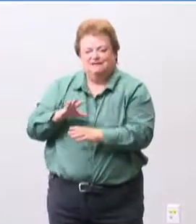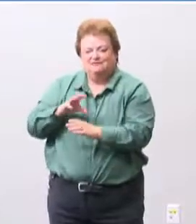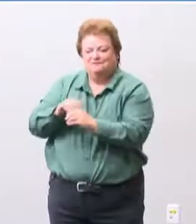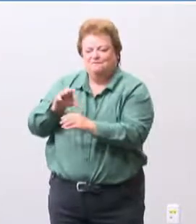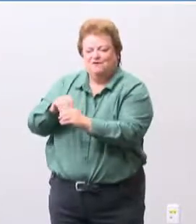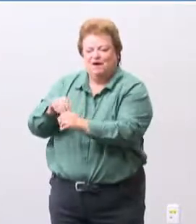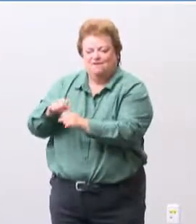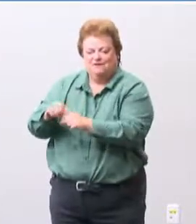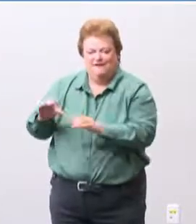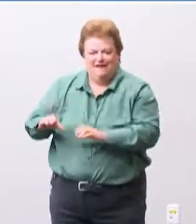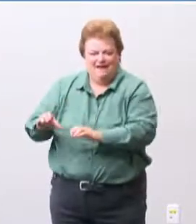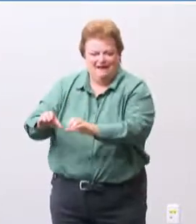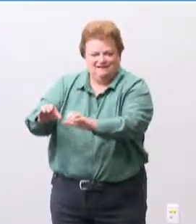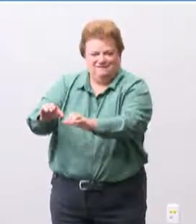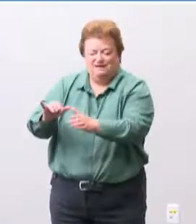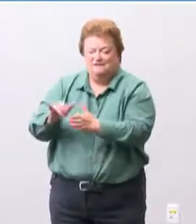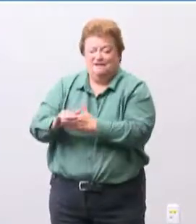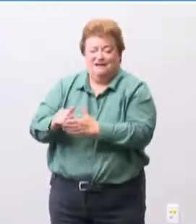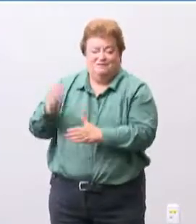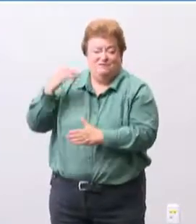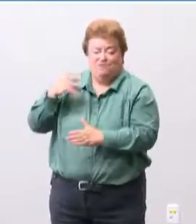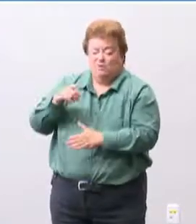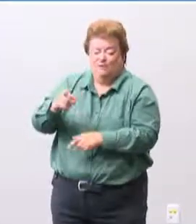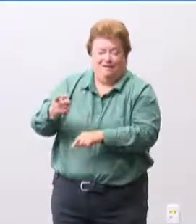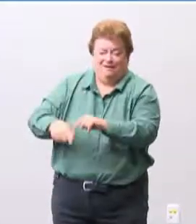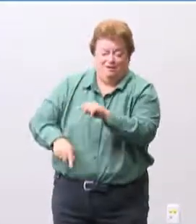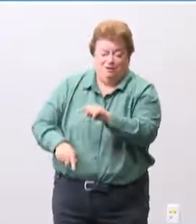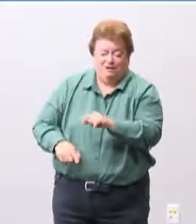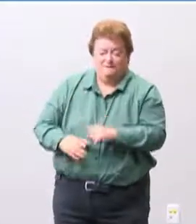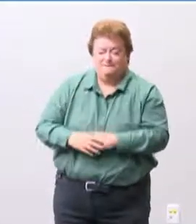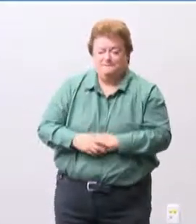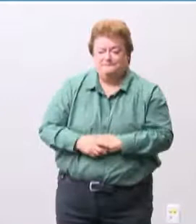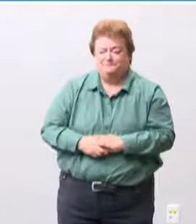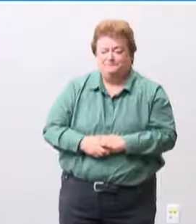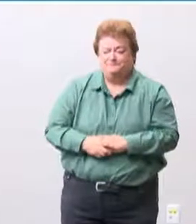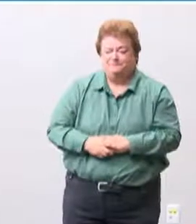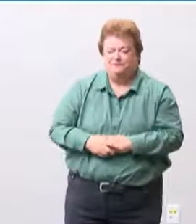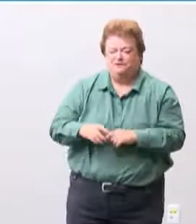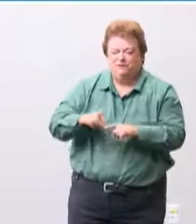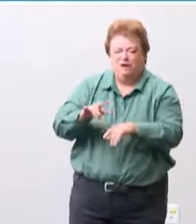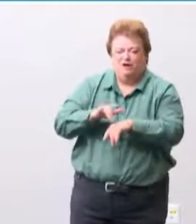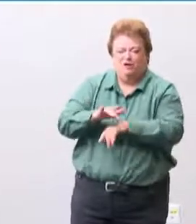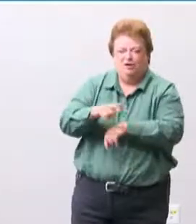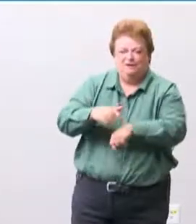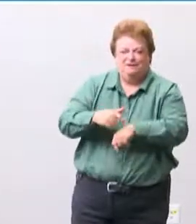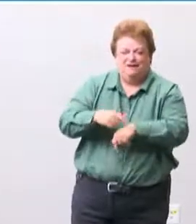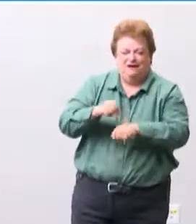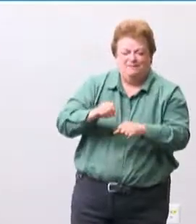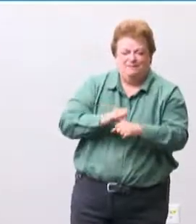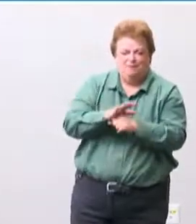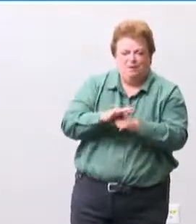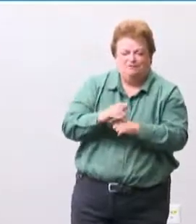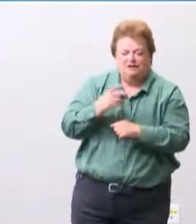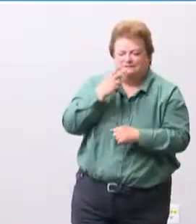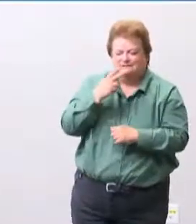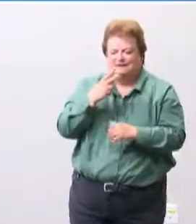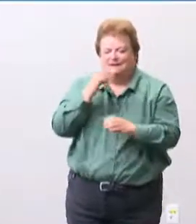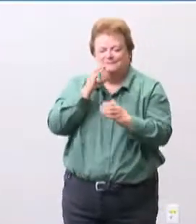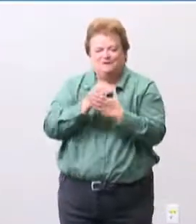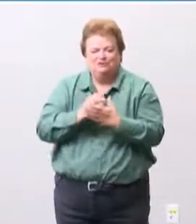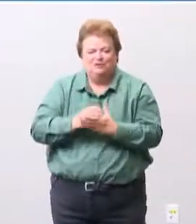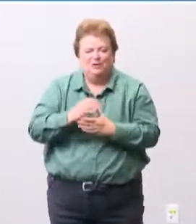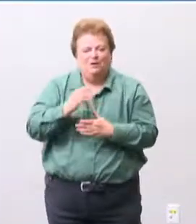from during the early months of the pandemic. I've seen lots of pictures of homecoming